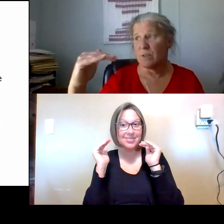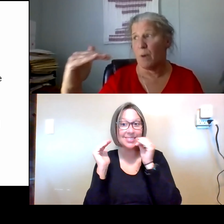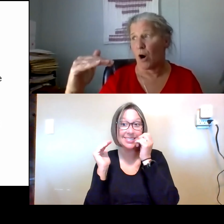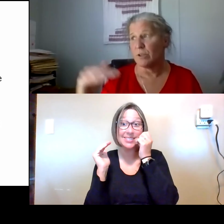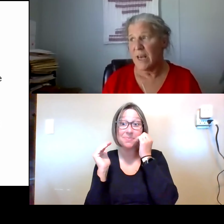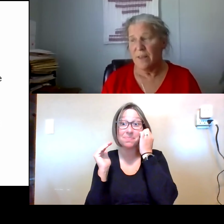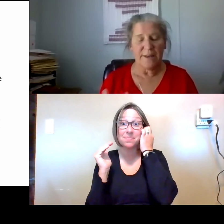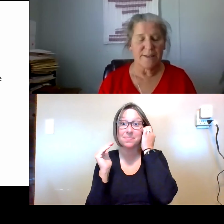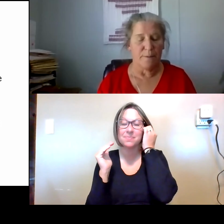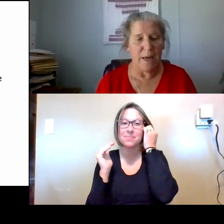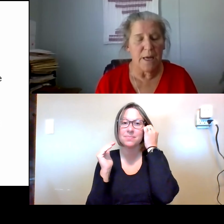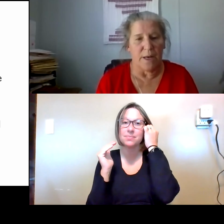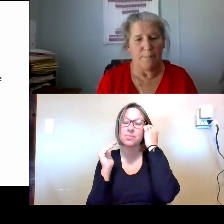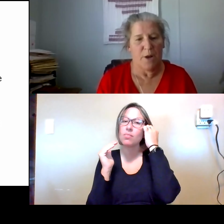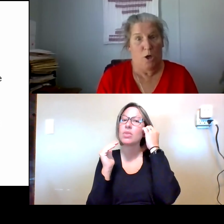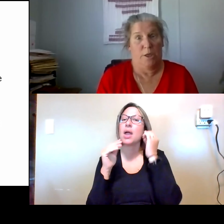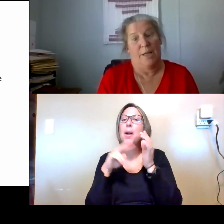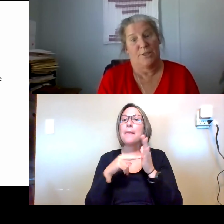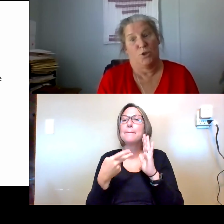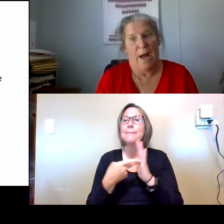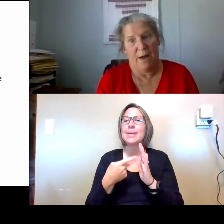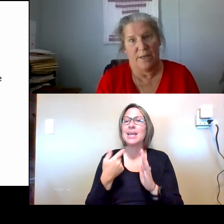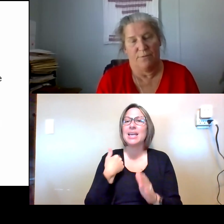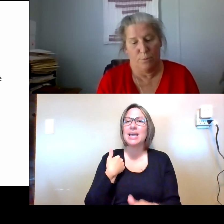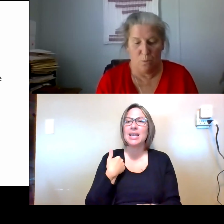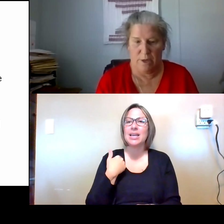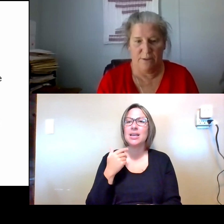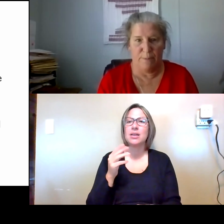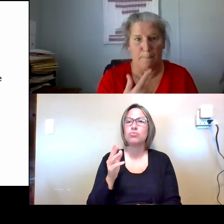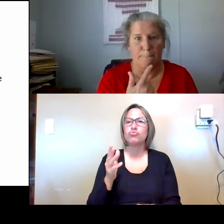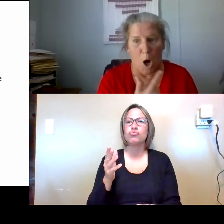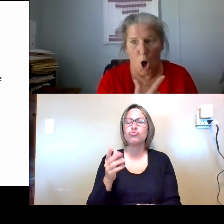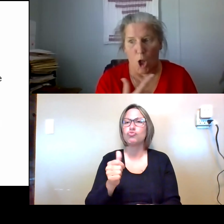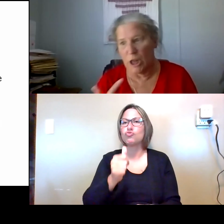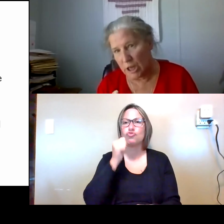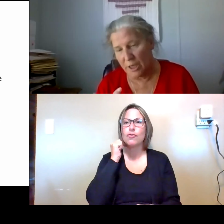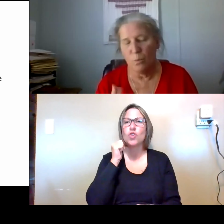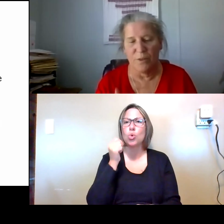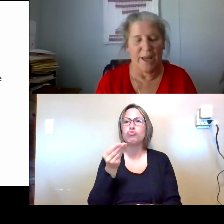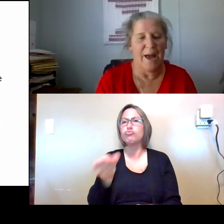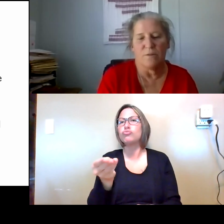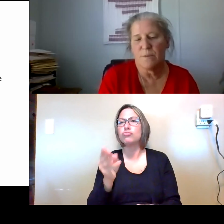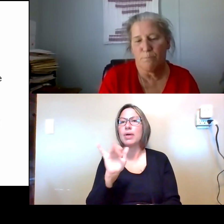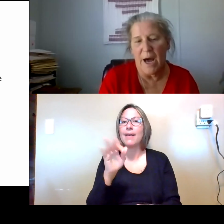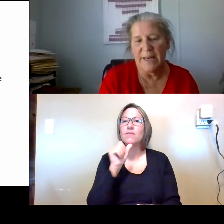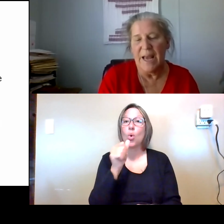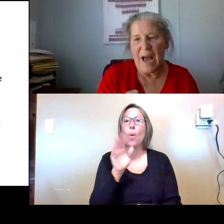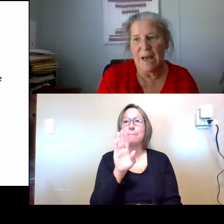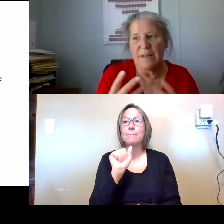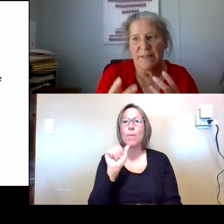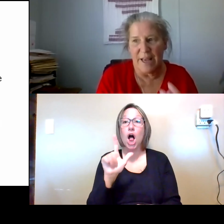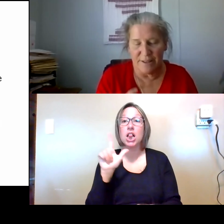raise those bars, that doesn't mean that I'm not going to let you have it if you don't give me ball with the L's,